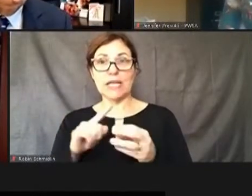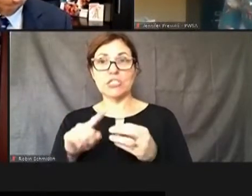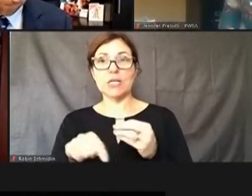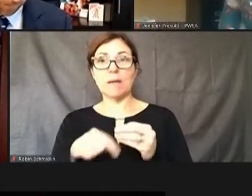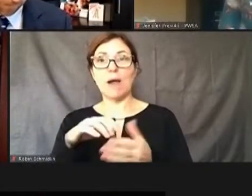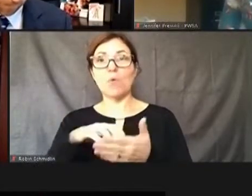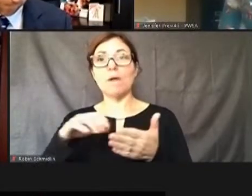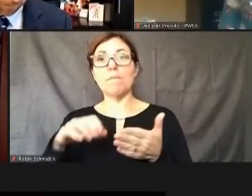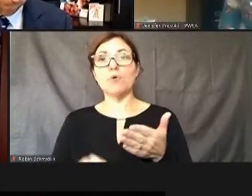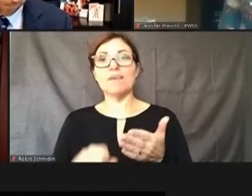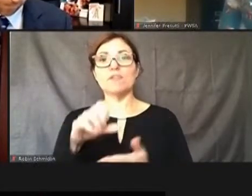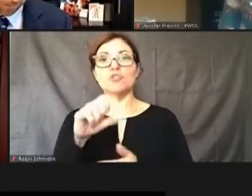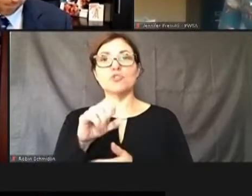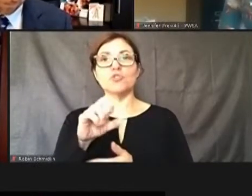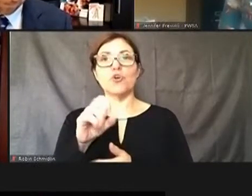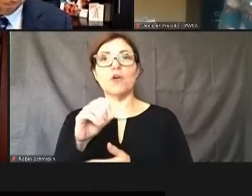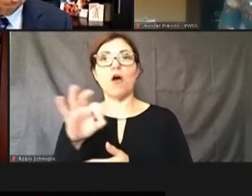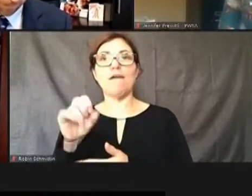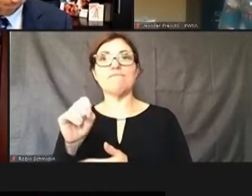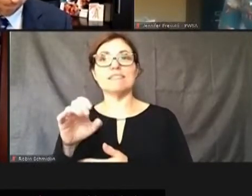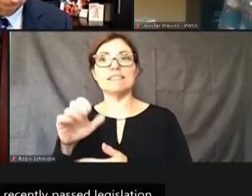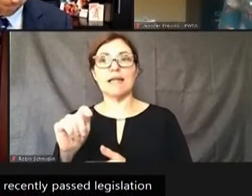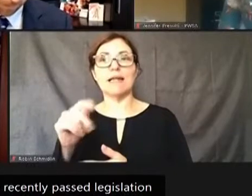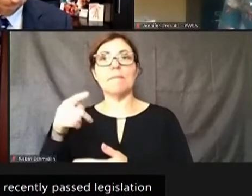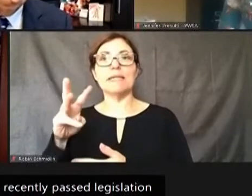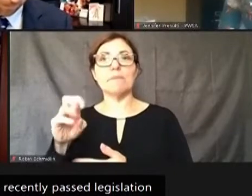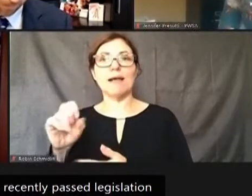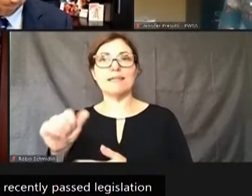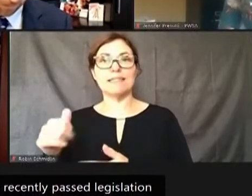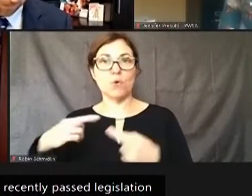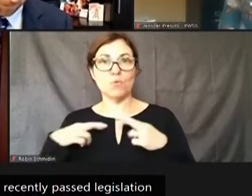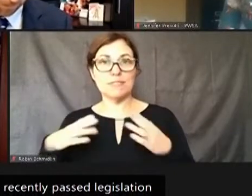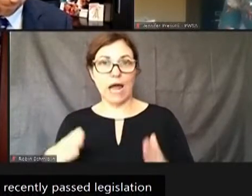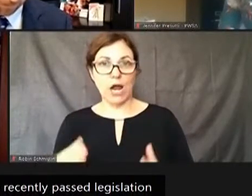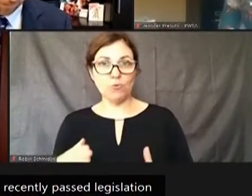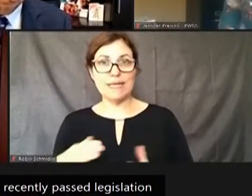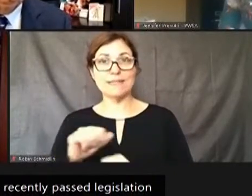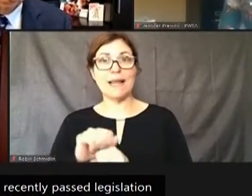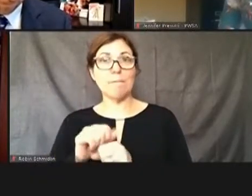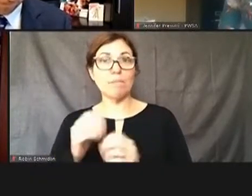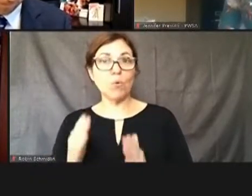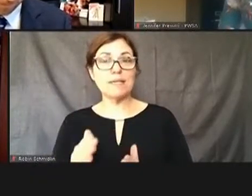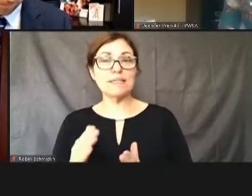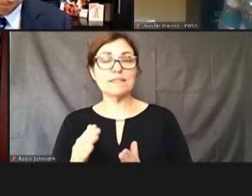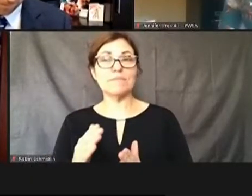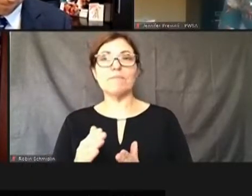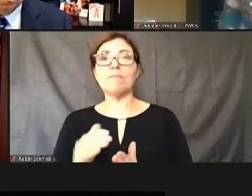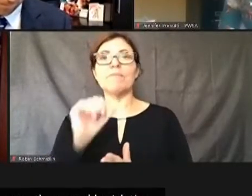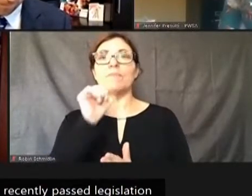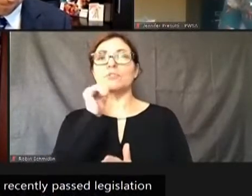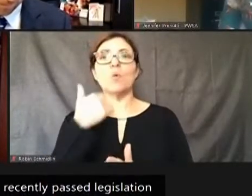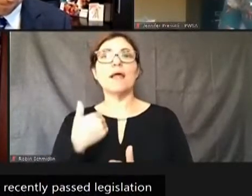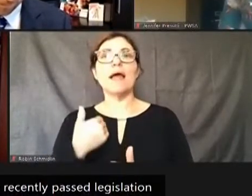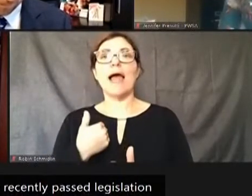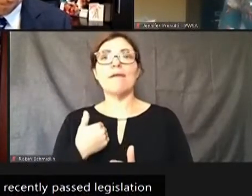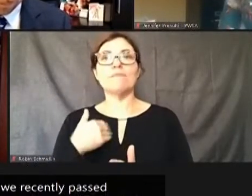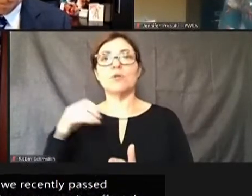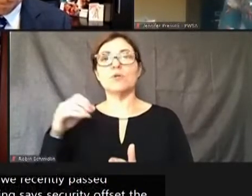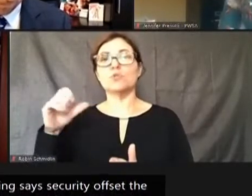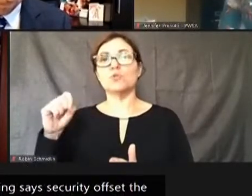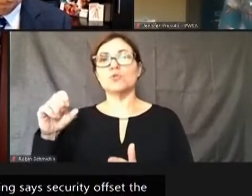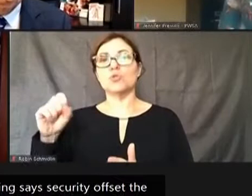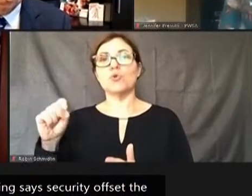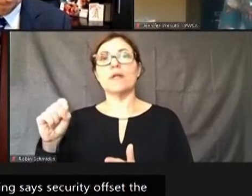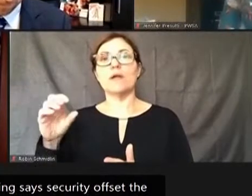the PWSA retirees and employees do not have the Social Security offset, except